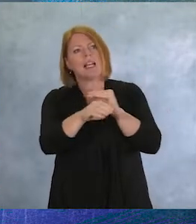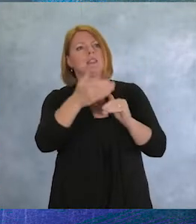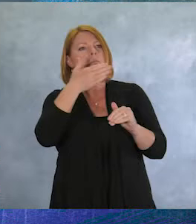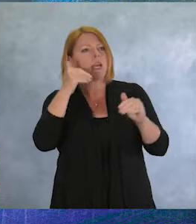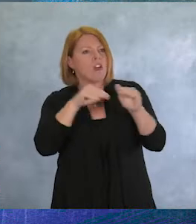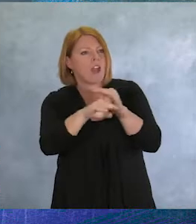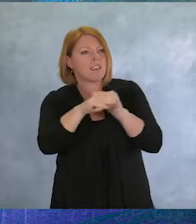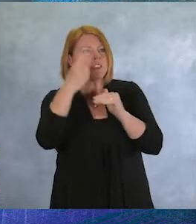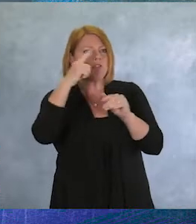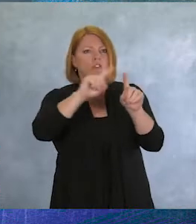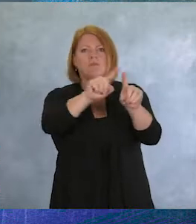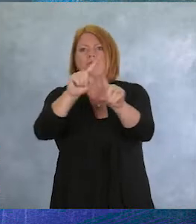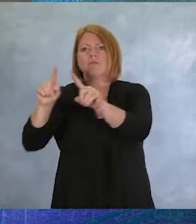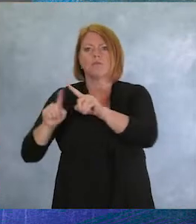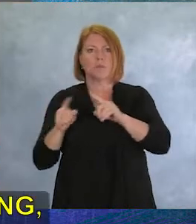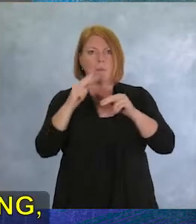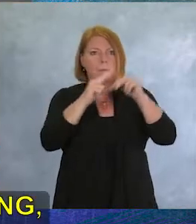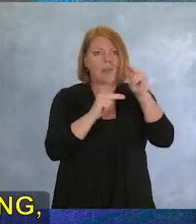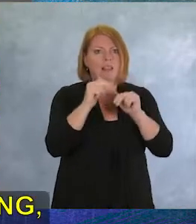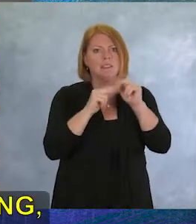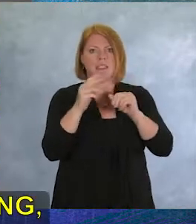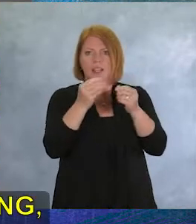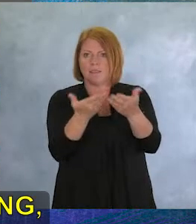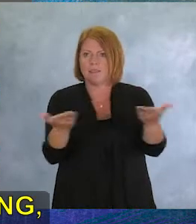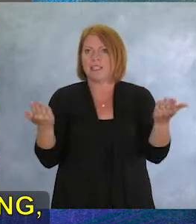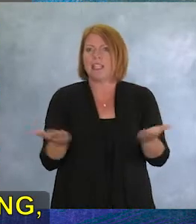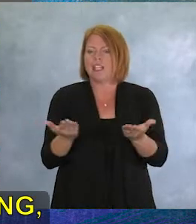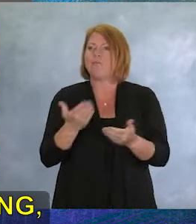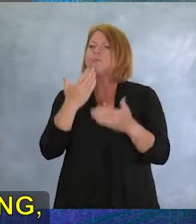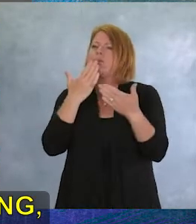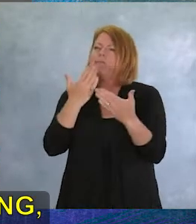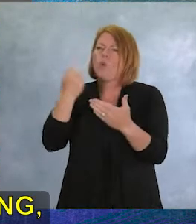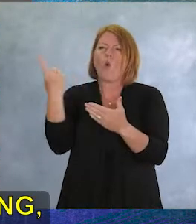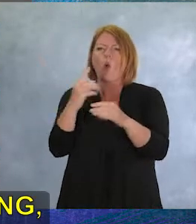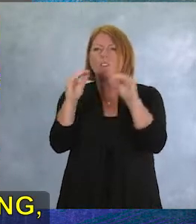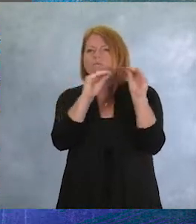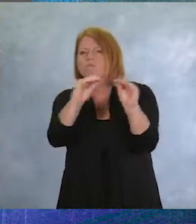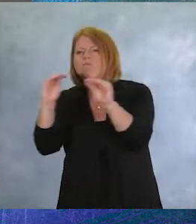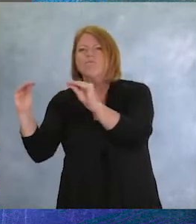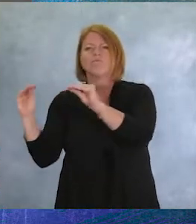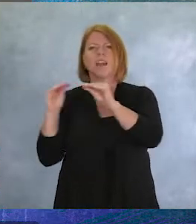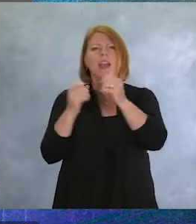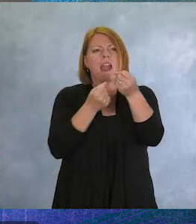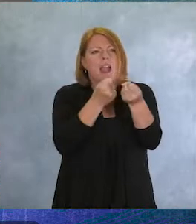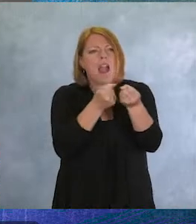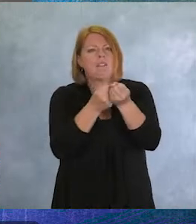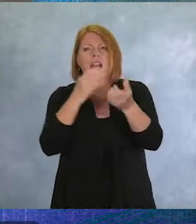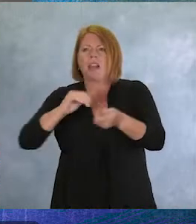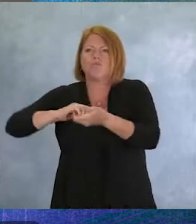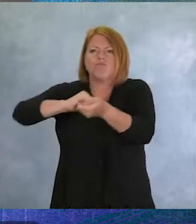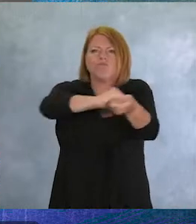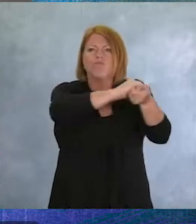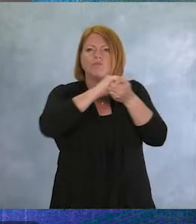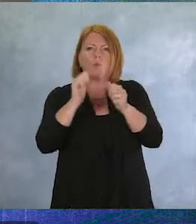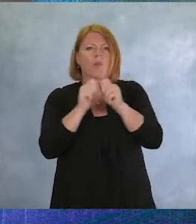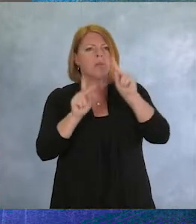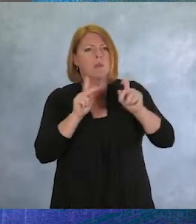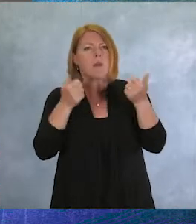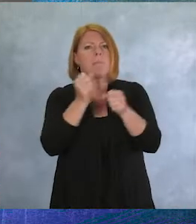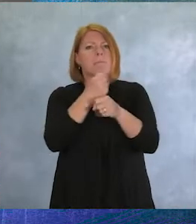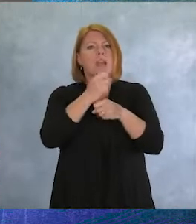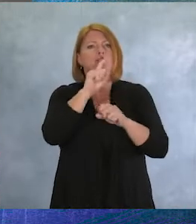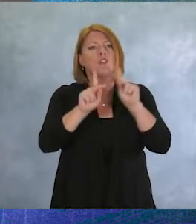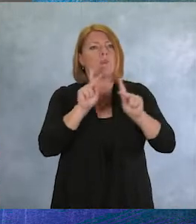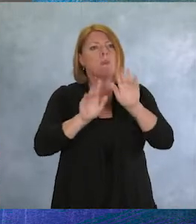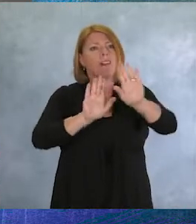access to our amenities and facilities. Thank you for always educating, advocating, and collaborating with others to